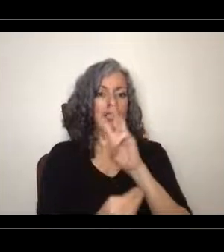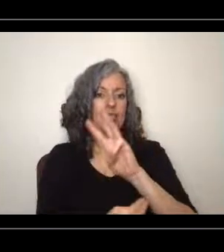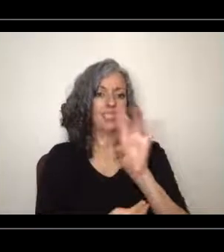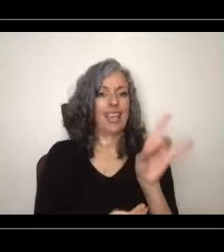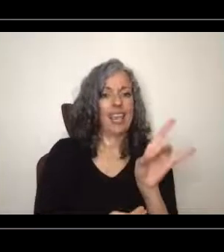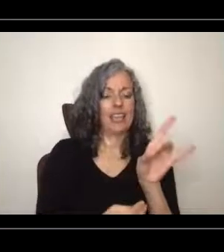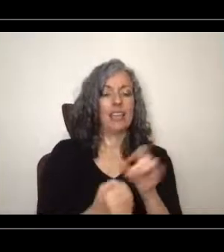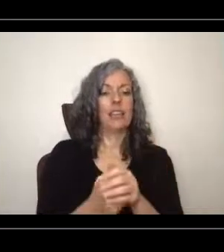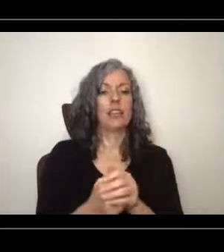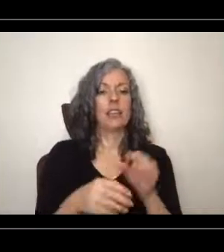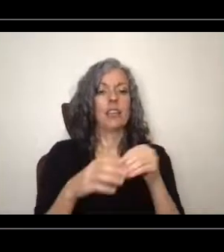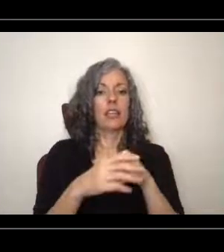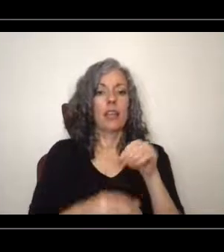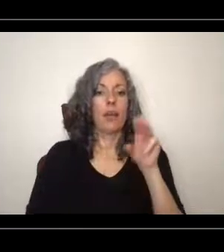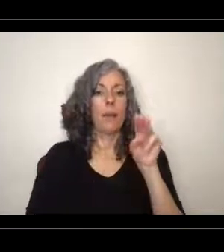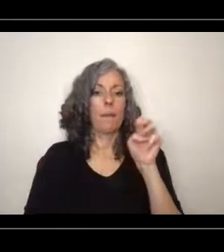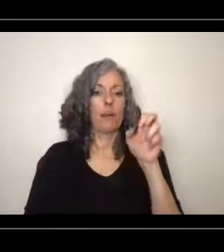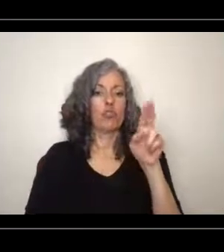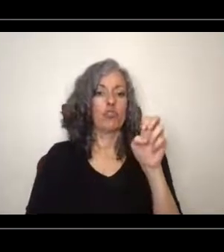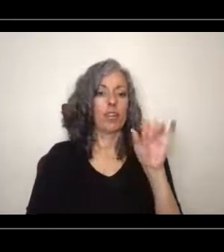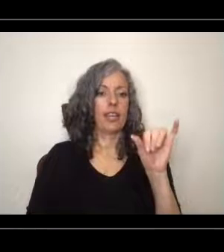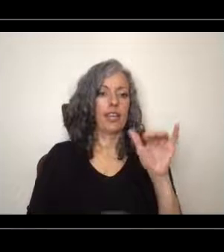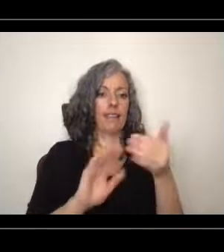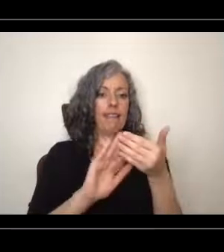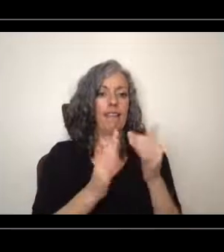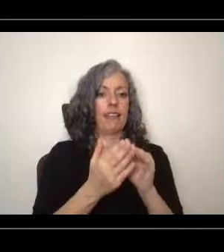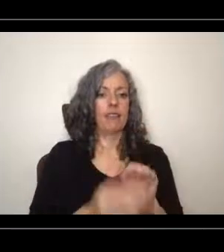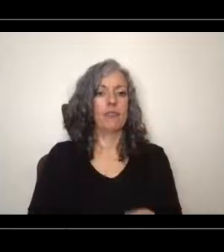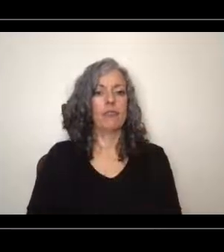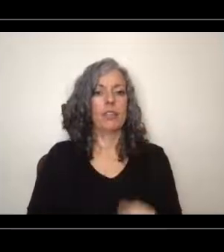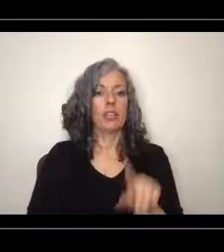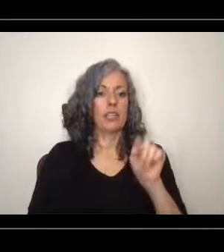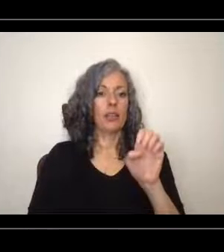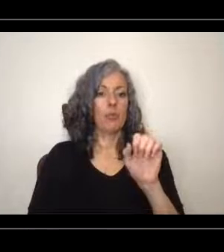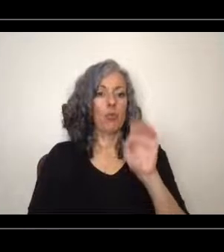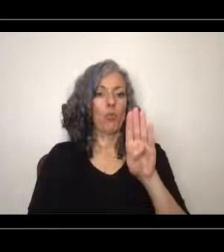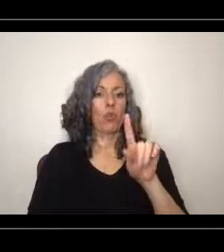Monterey County. Tab 101 is an allocation request totaling